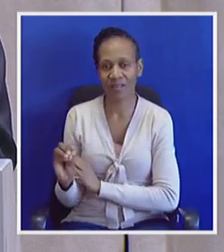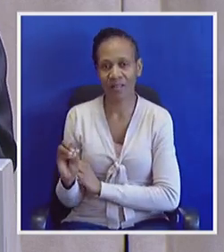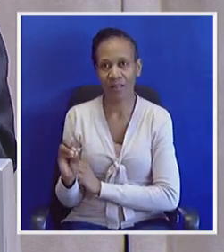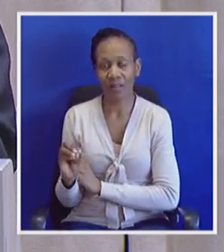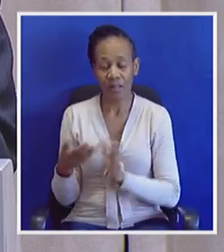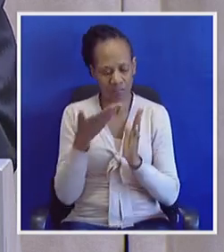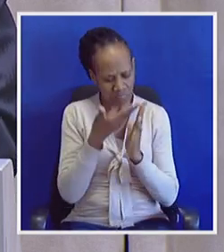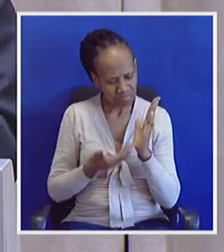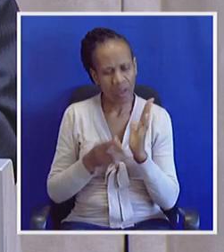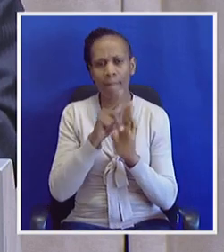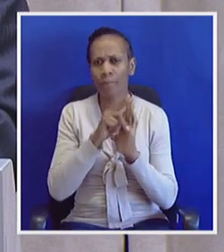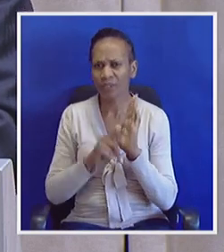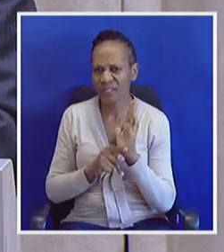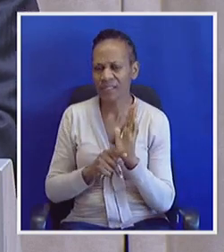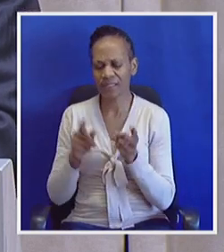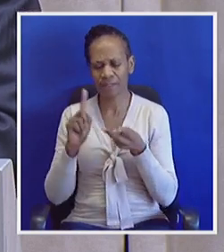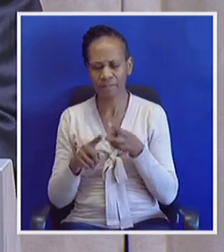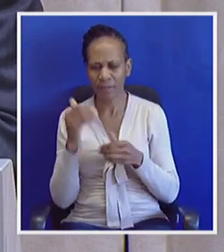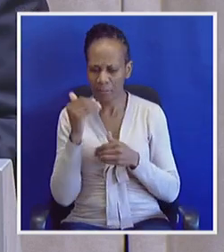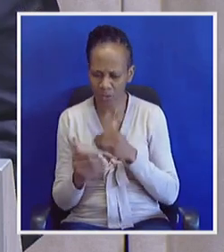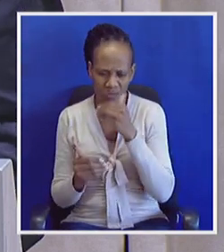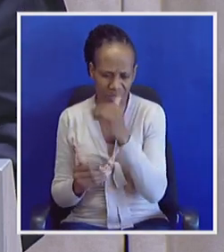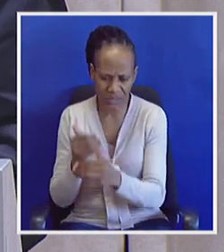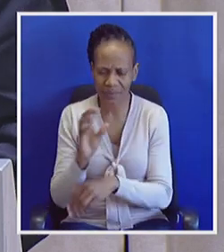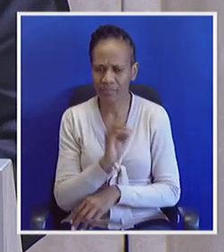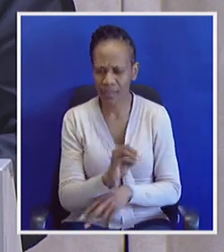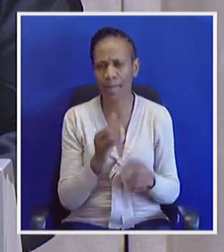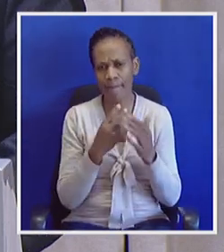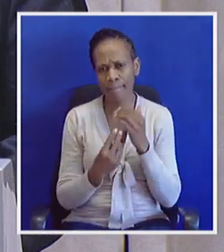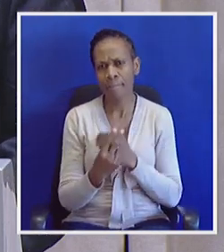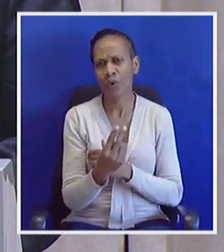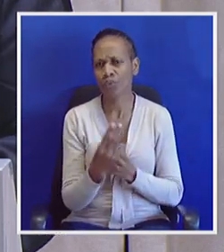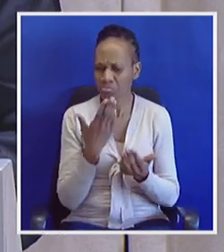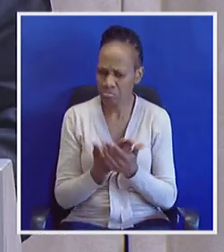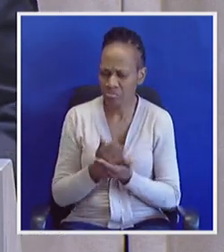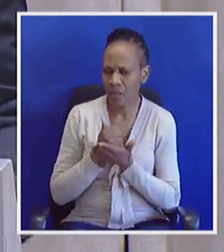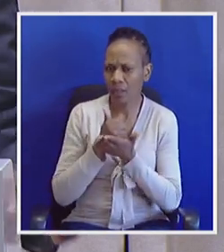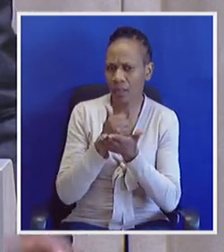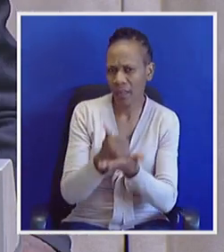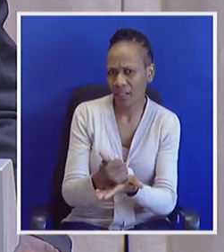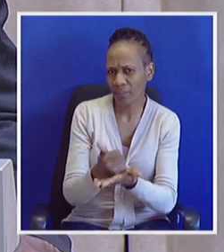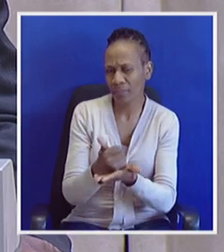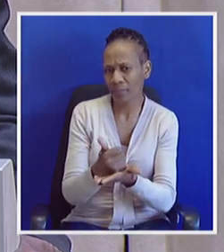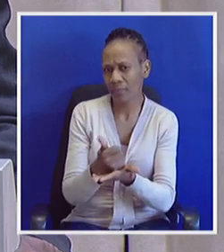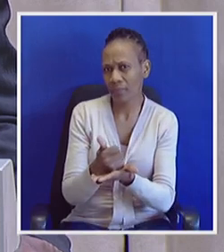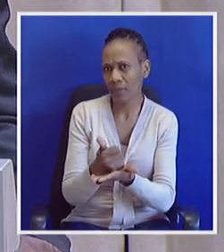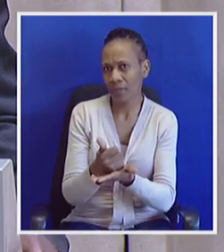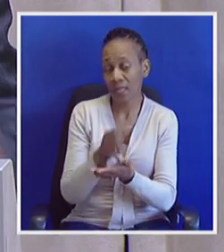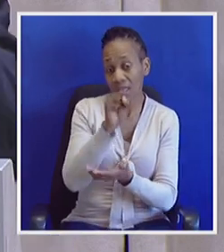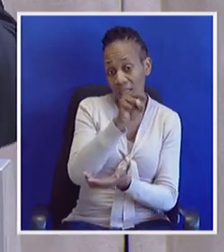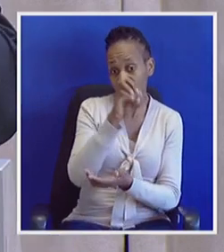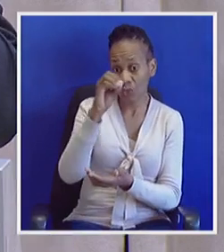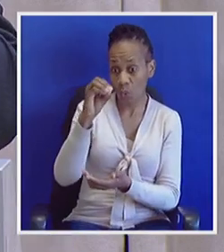these policies and processes that we are proposing will be able to reposition our